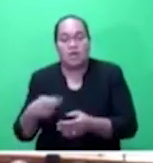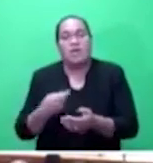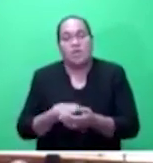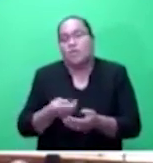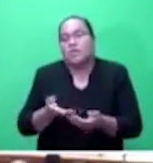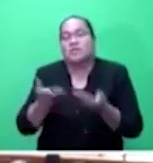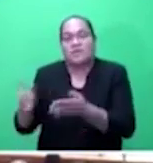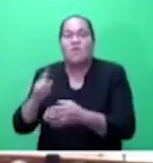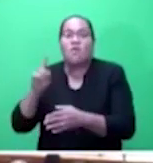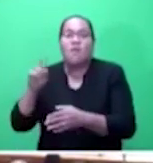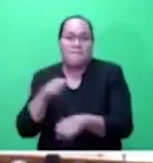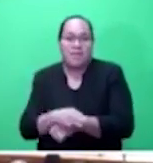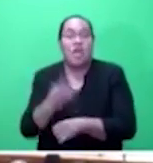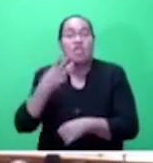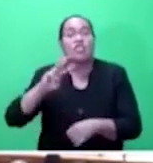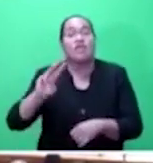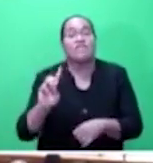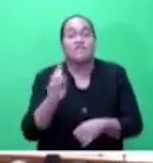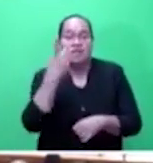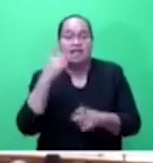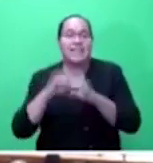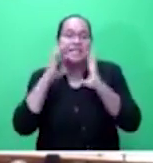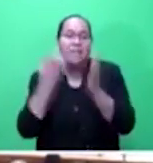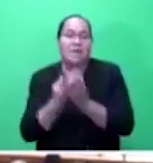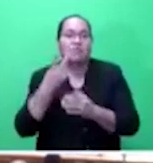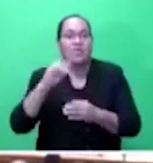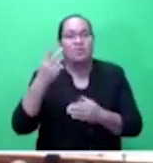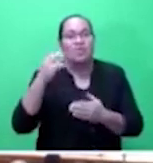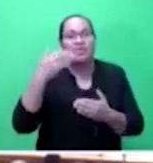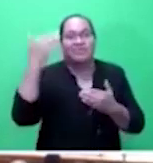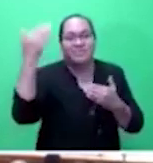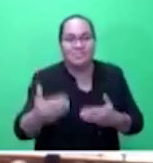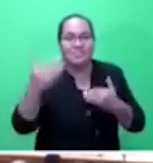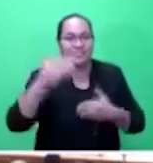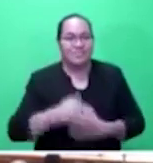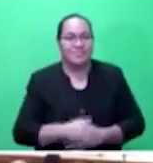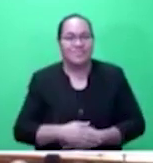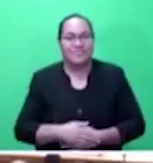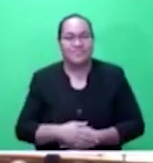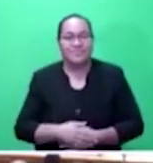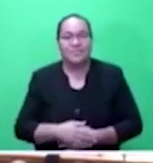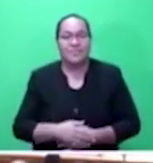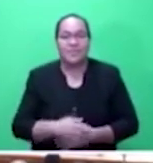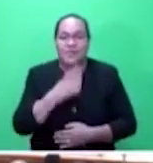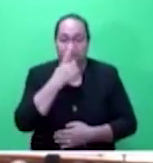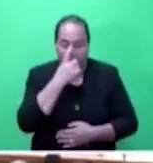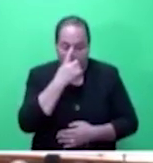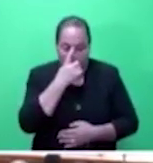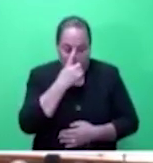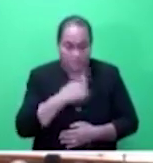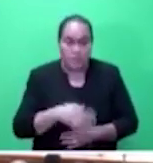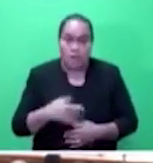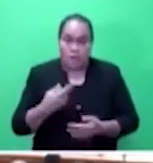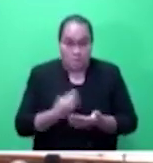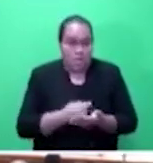payments. And this is all up till 31st December 2020. Mr. Speaker, sir, we've of course